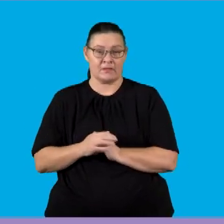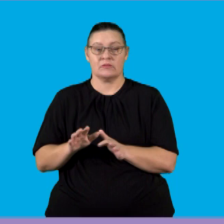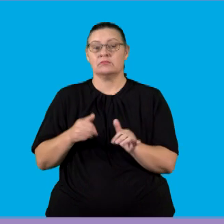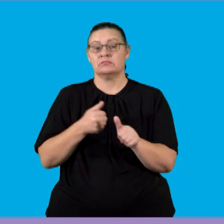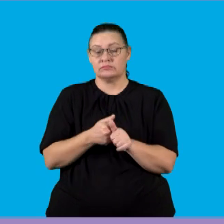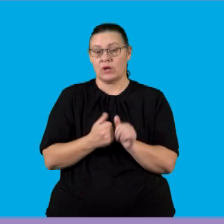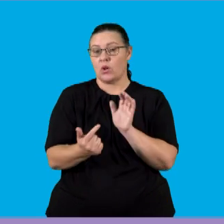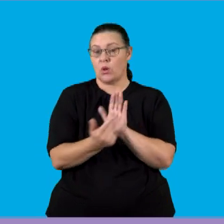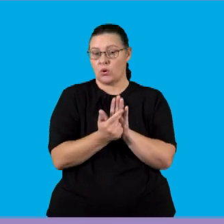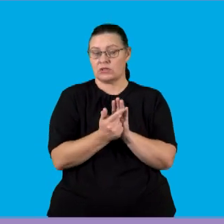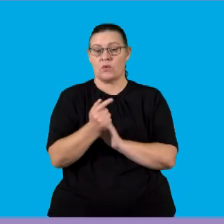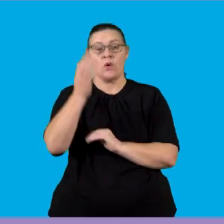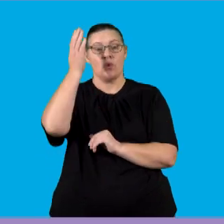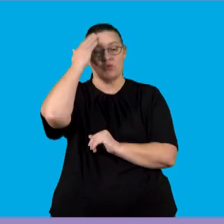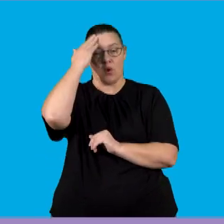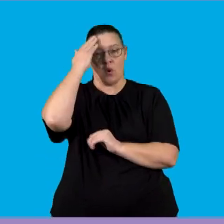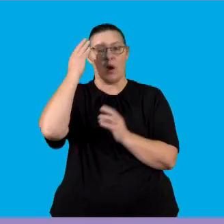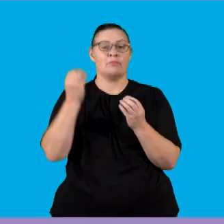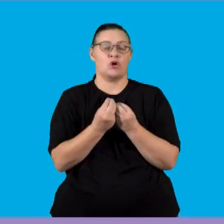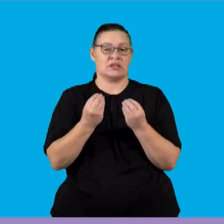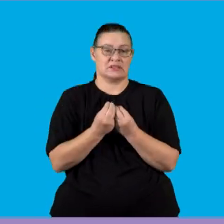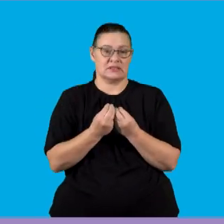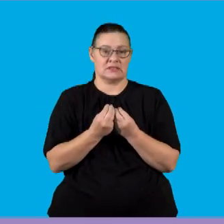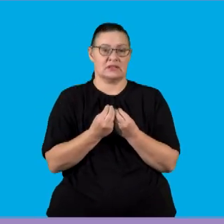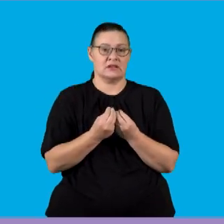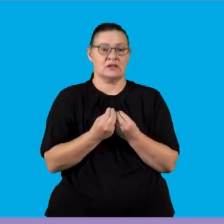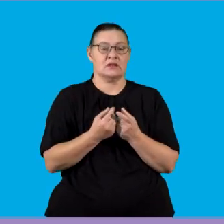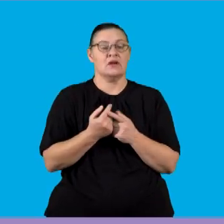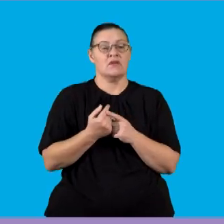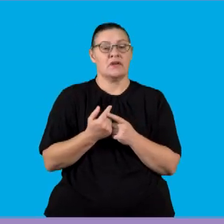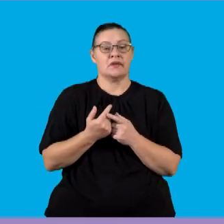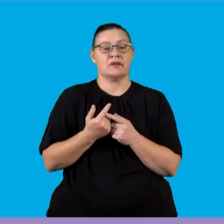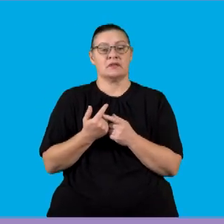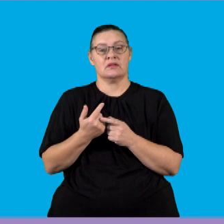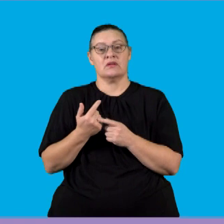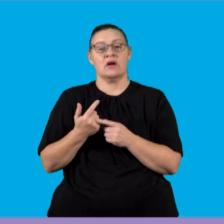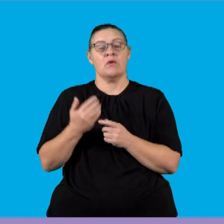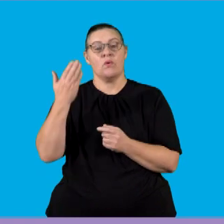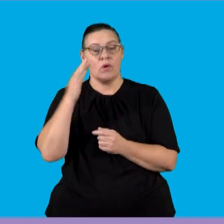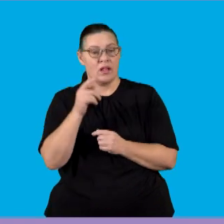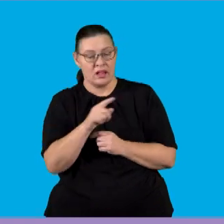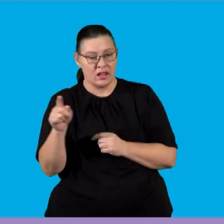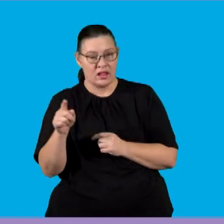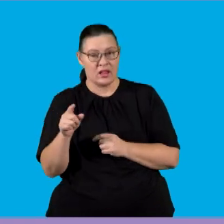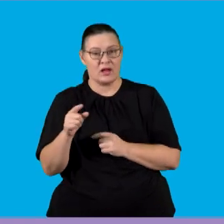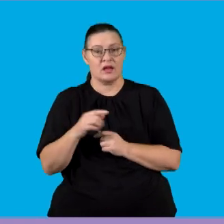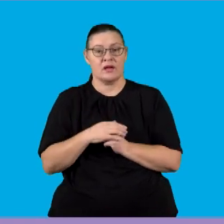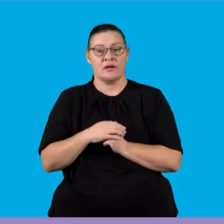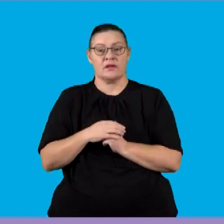to our exponent laws, we know that if a product is raised to an exponent, then we know that each